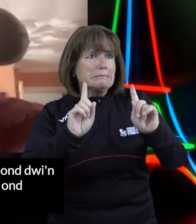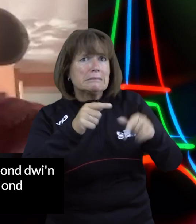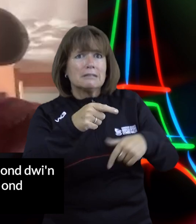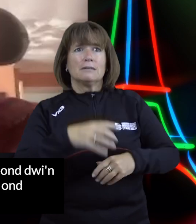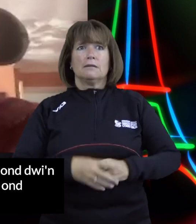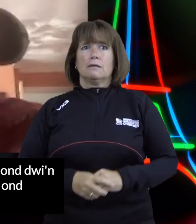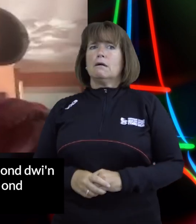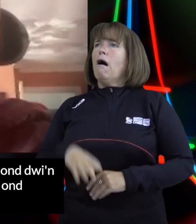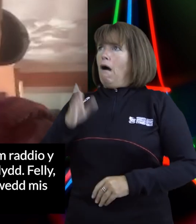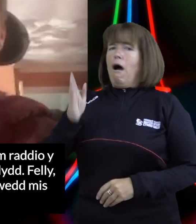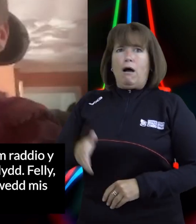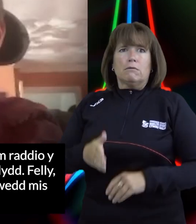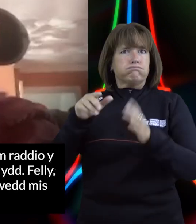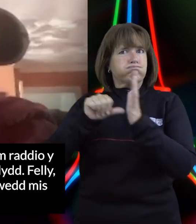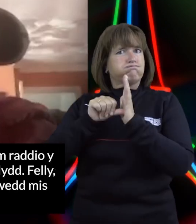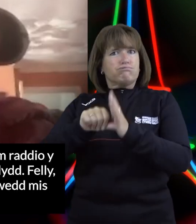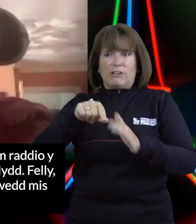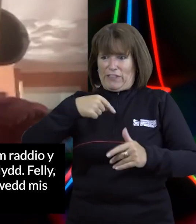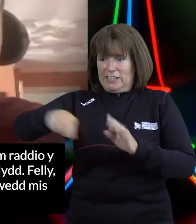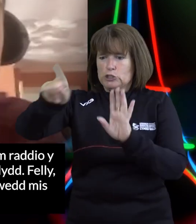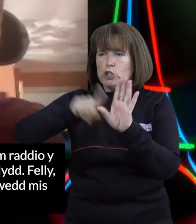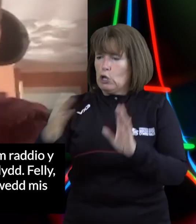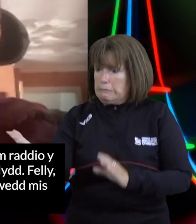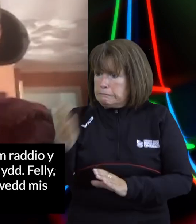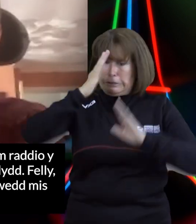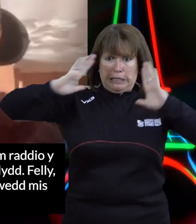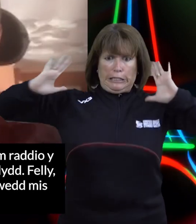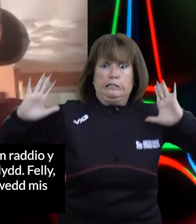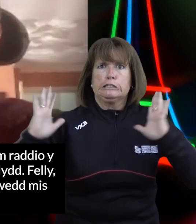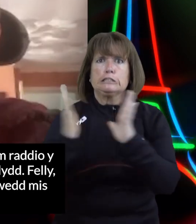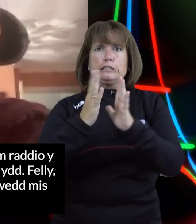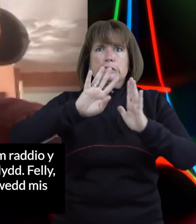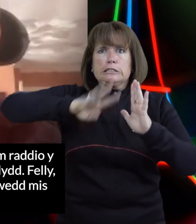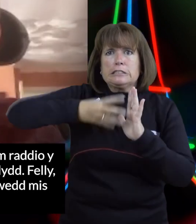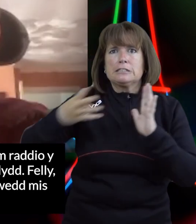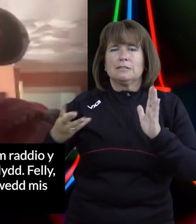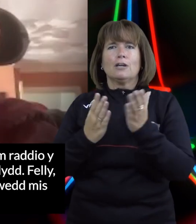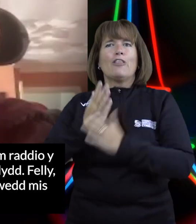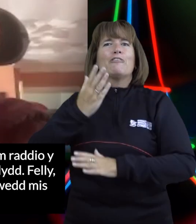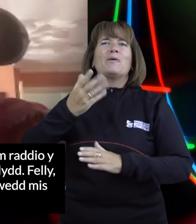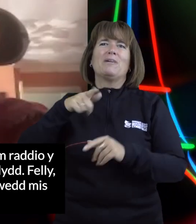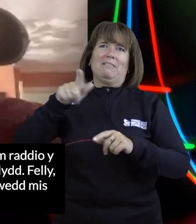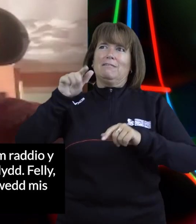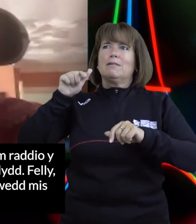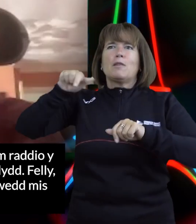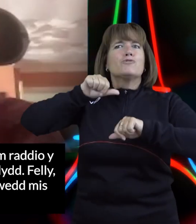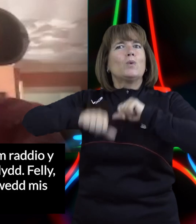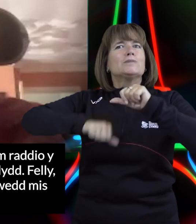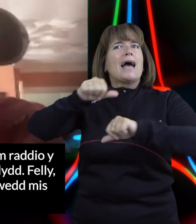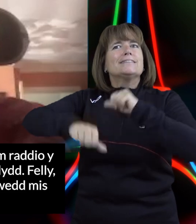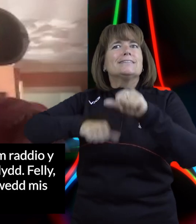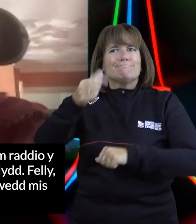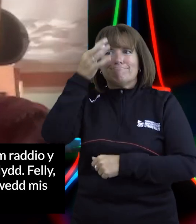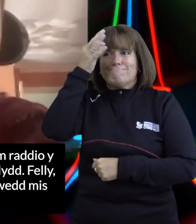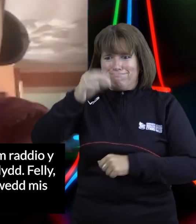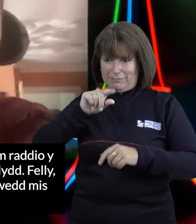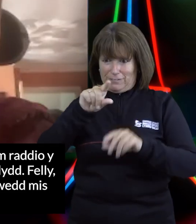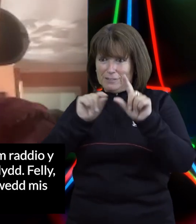worthwhile, beneficial. Yeah, no, it's been really condensed this year. I think because of the